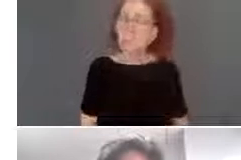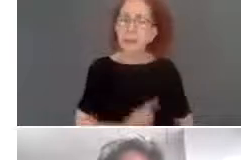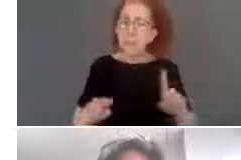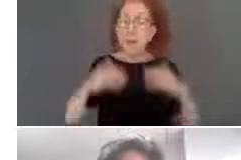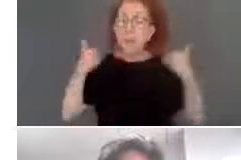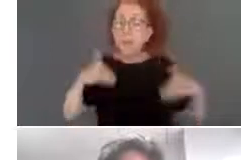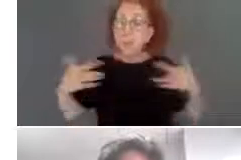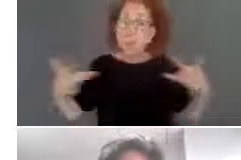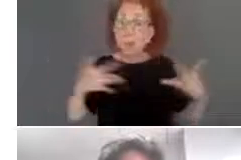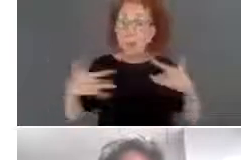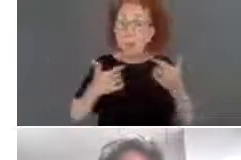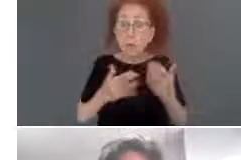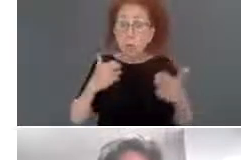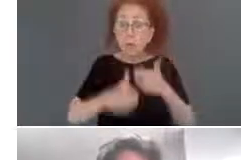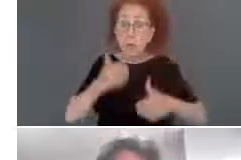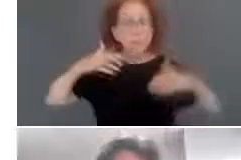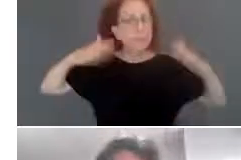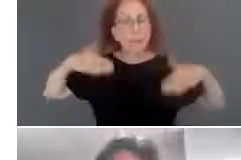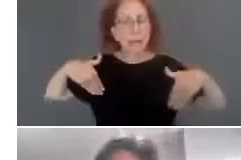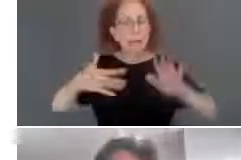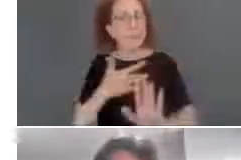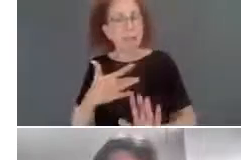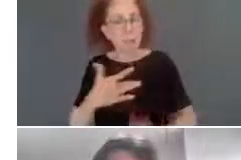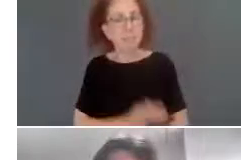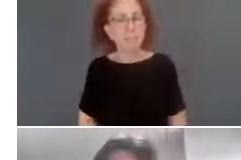really causing problems generally.